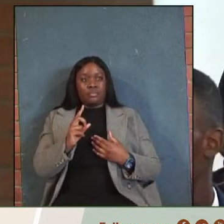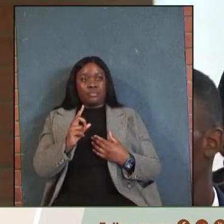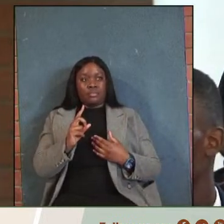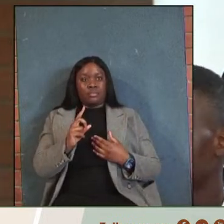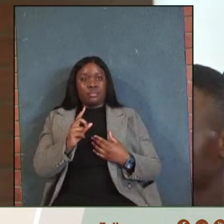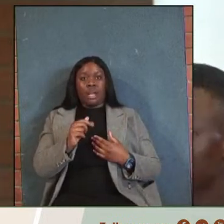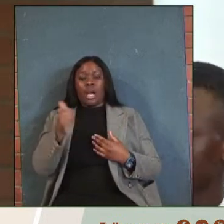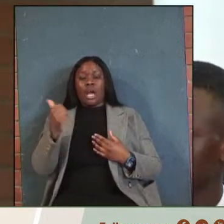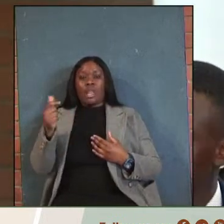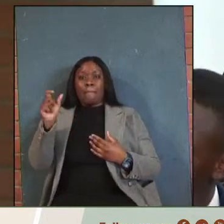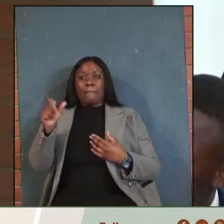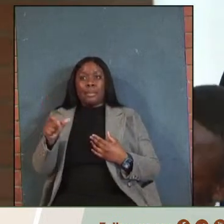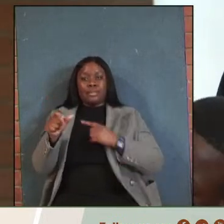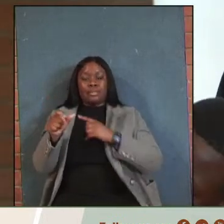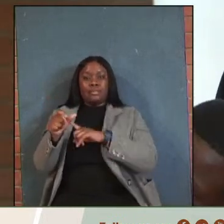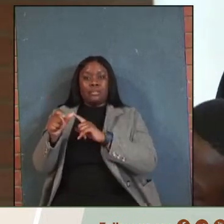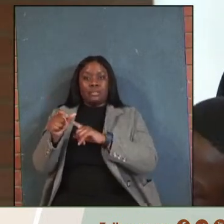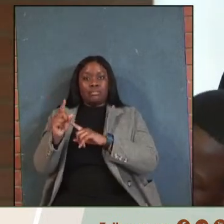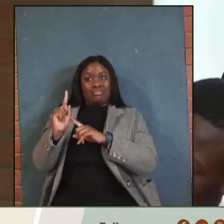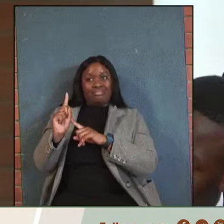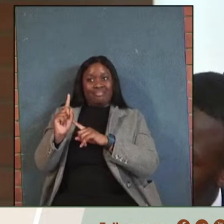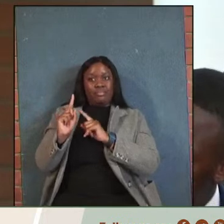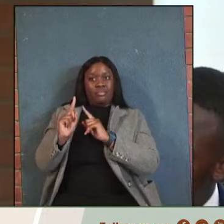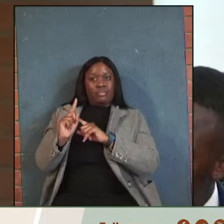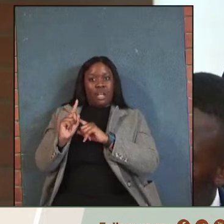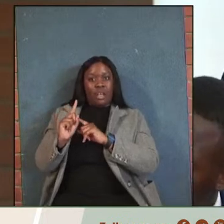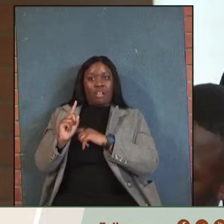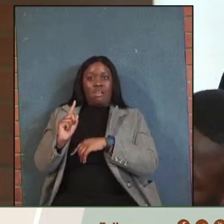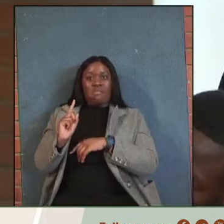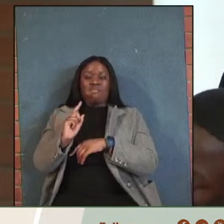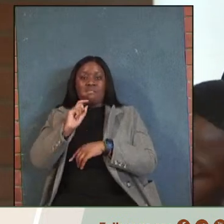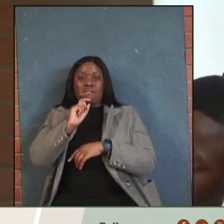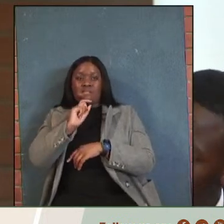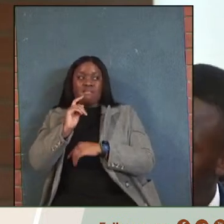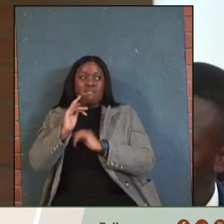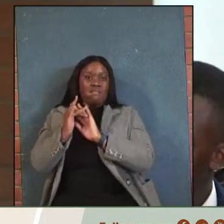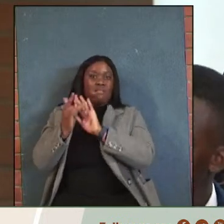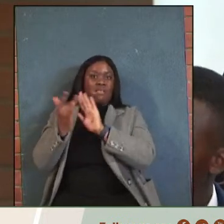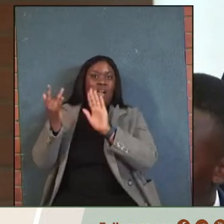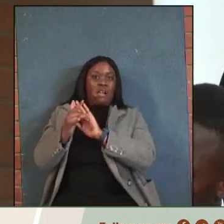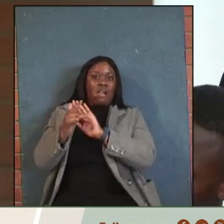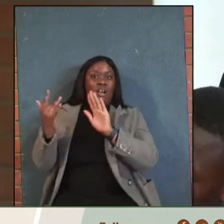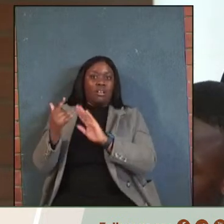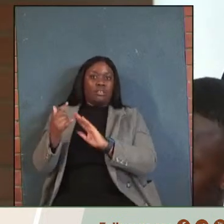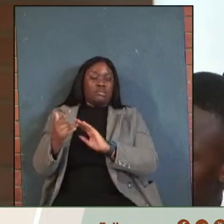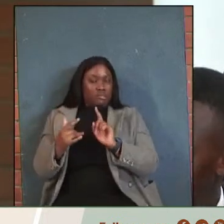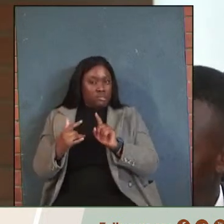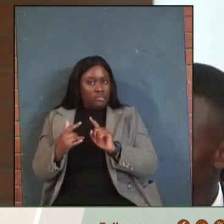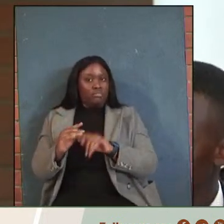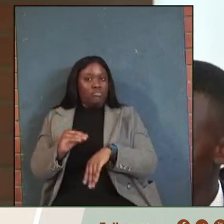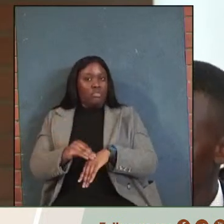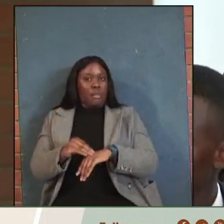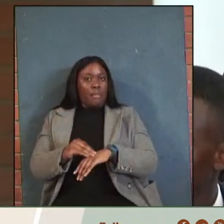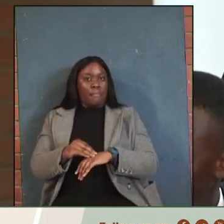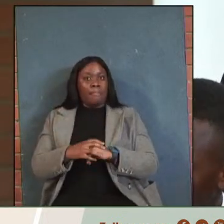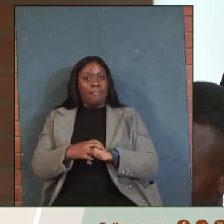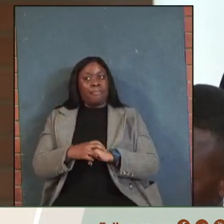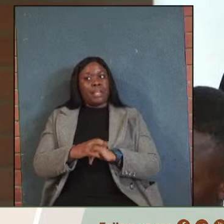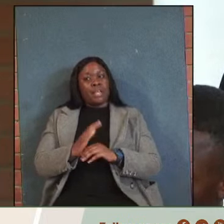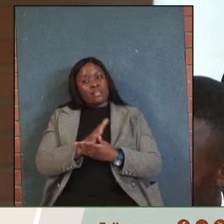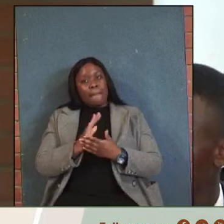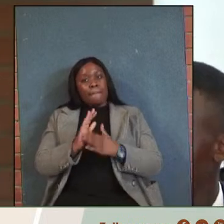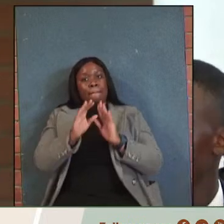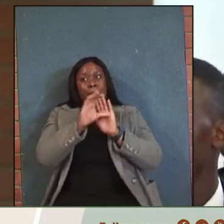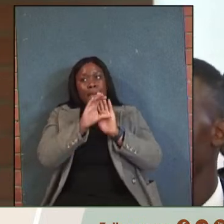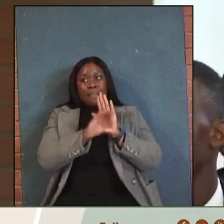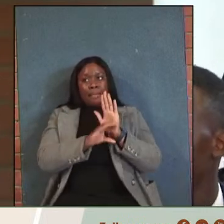human being as means to an end rather than as ends in themselves. Some sources describe abuse